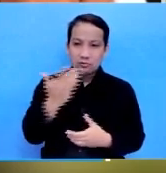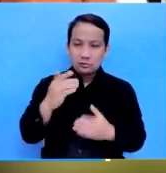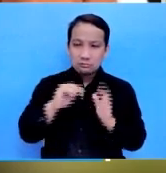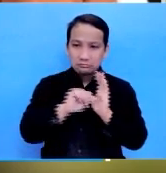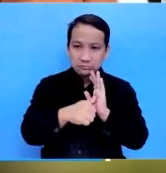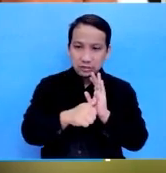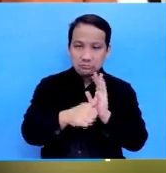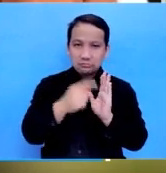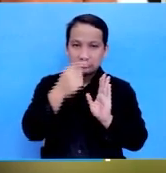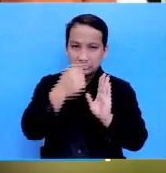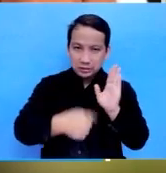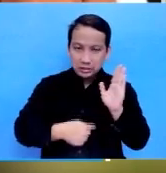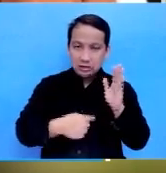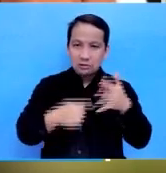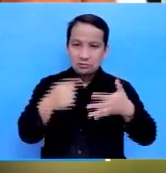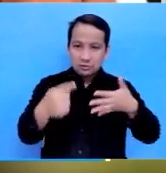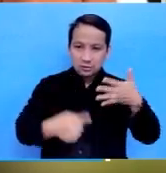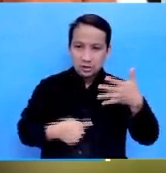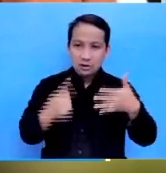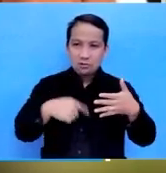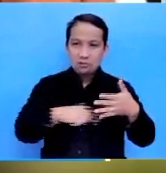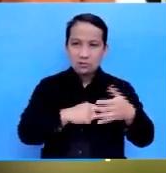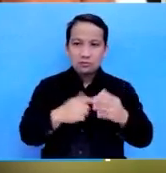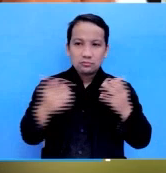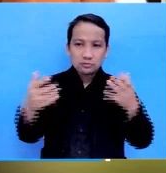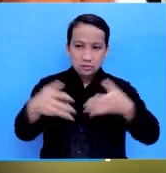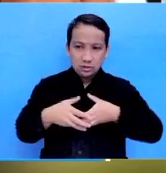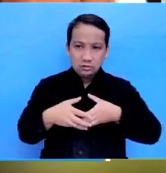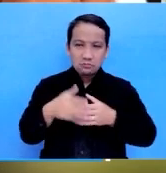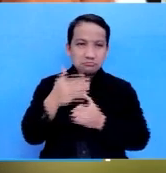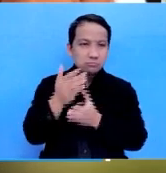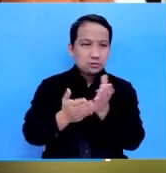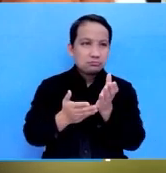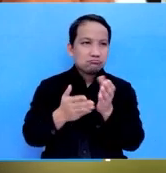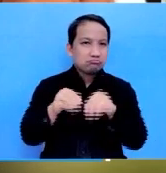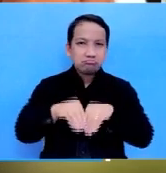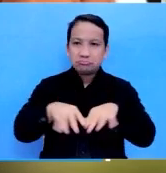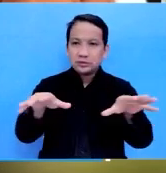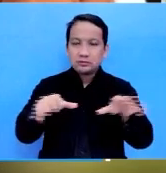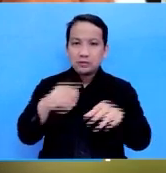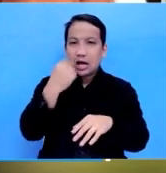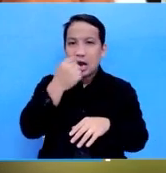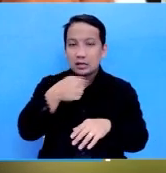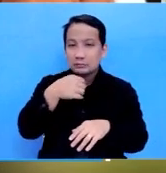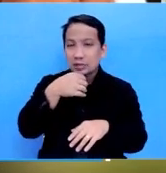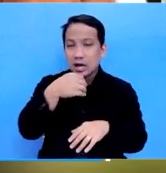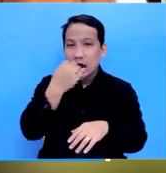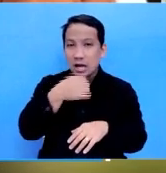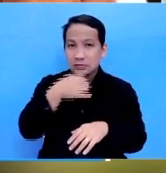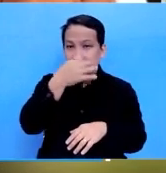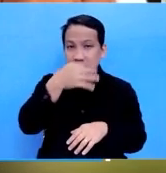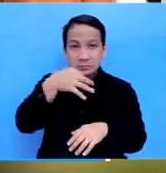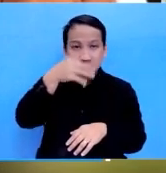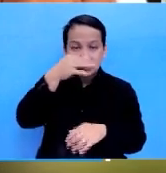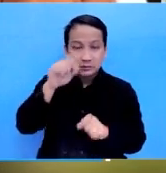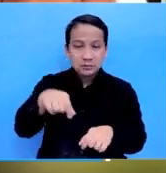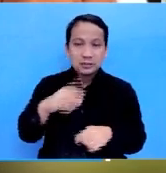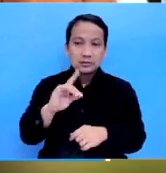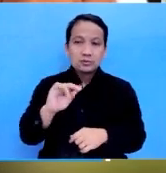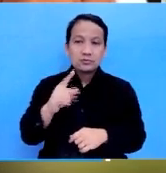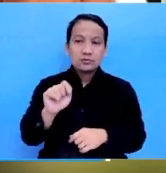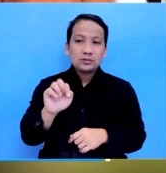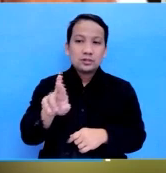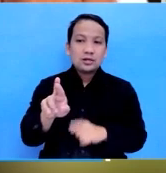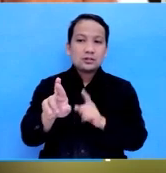is unless we conduct some random antigen testing tulad ng ginagawa ng